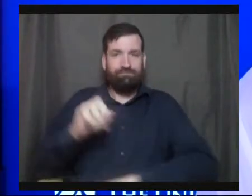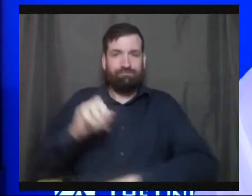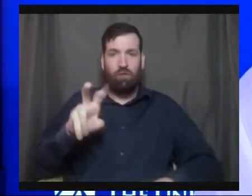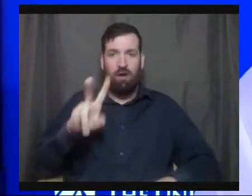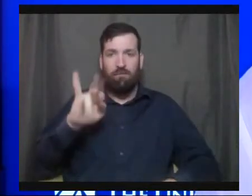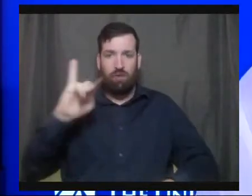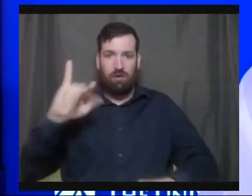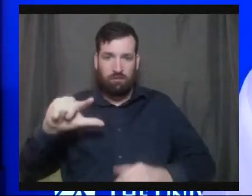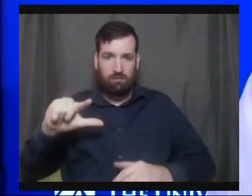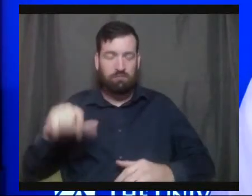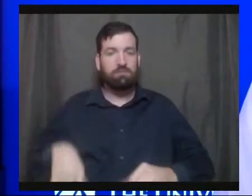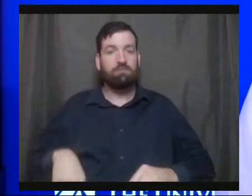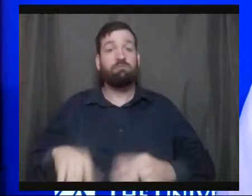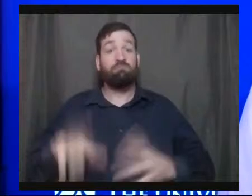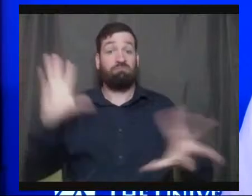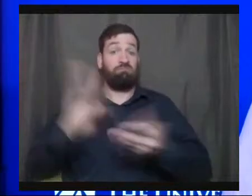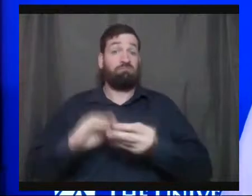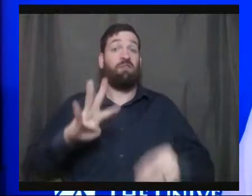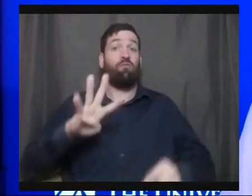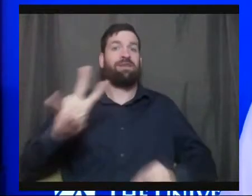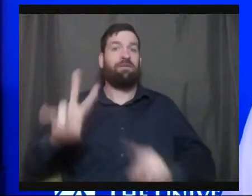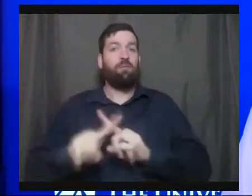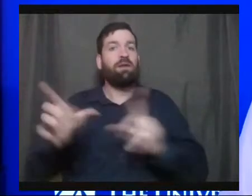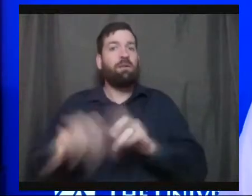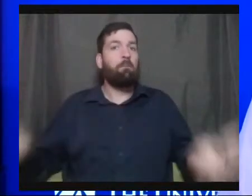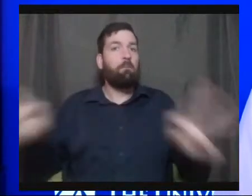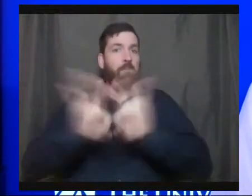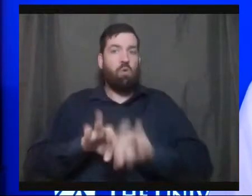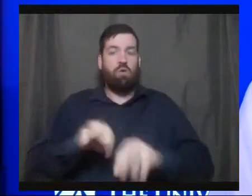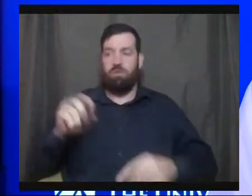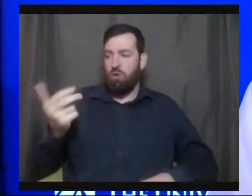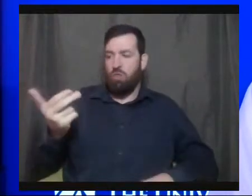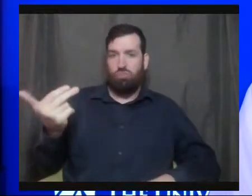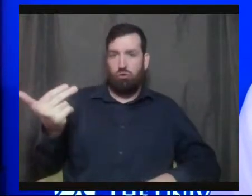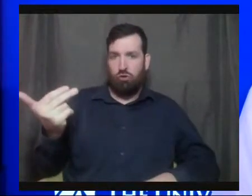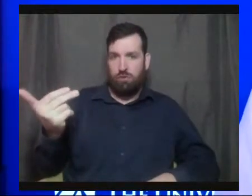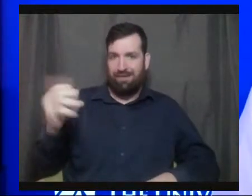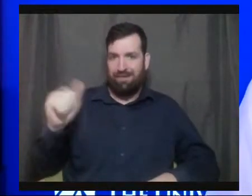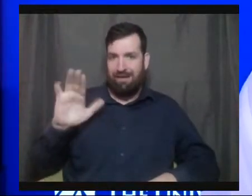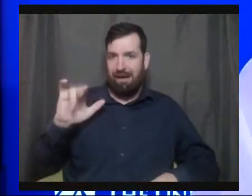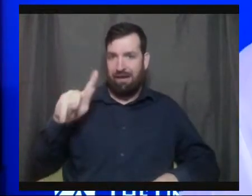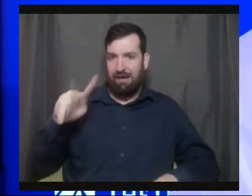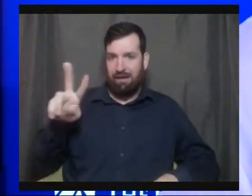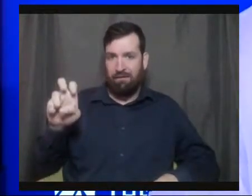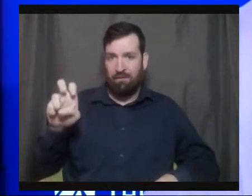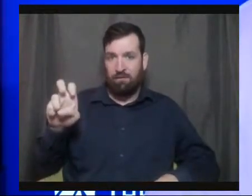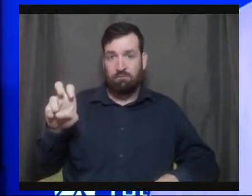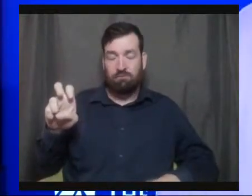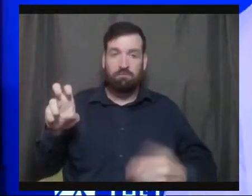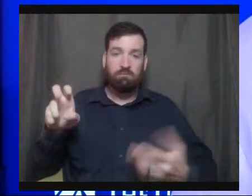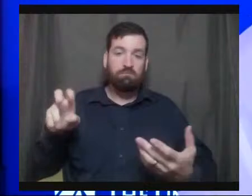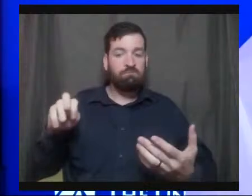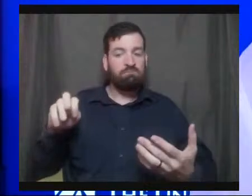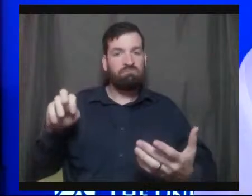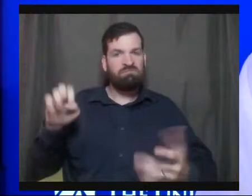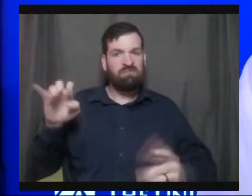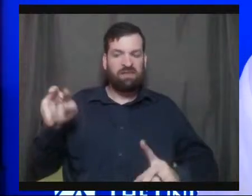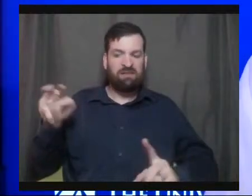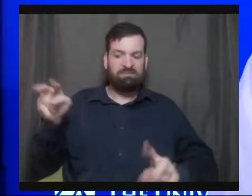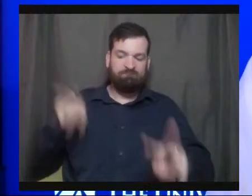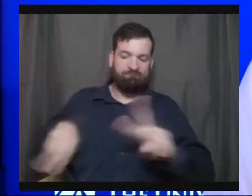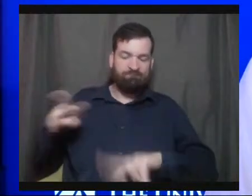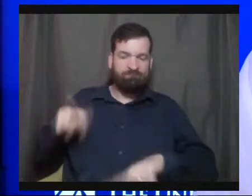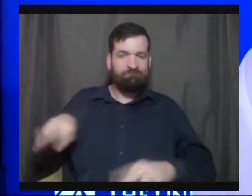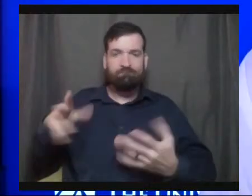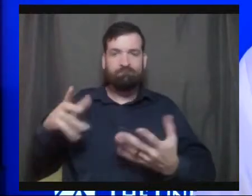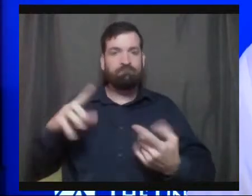think the important thing there is 13 active infections. That's really kind of what we're looking at as far as when we get